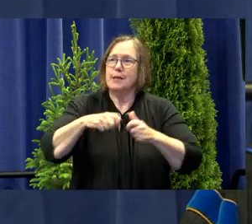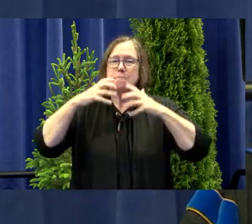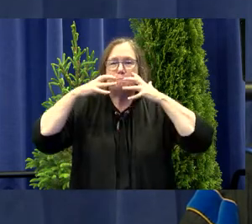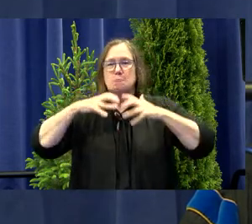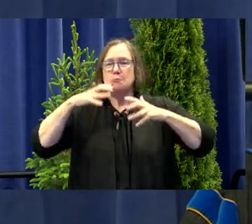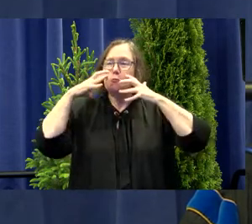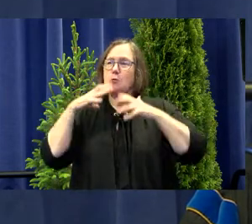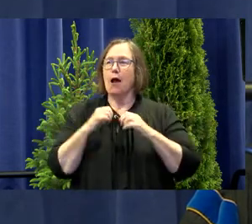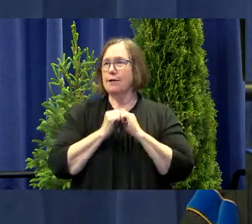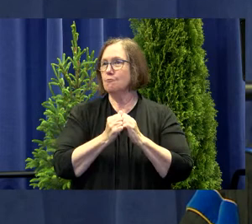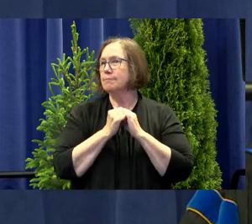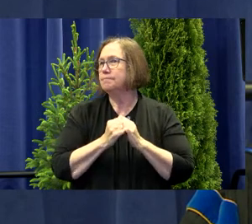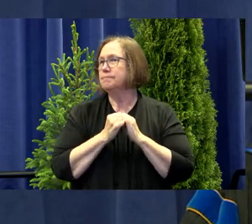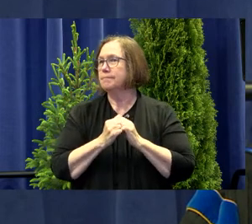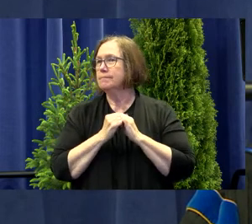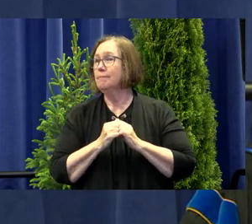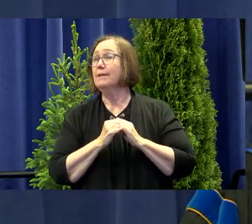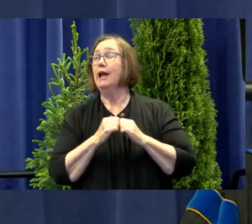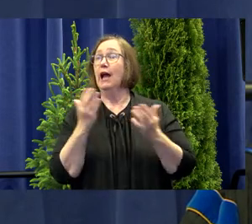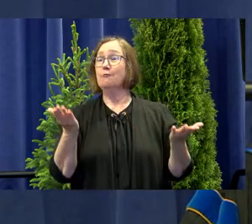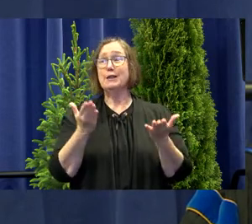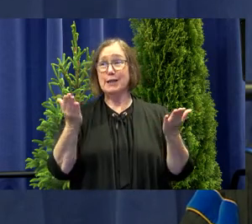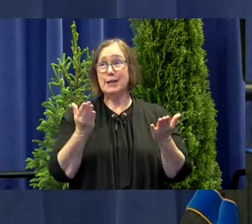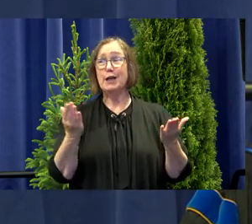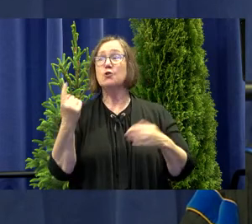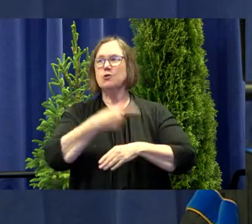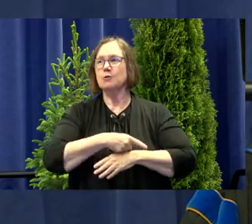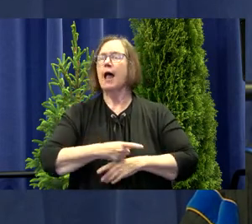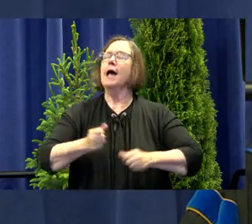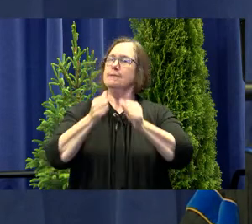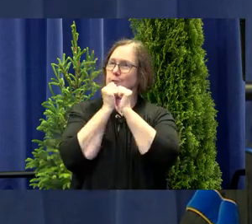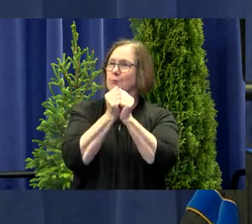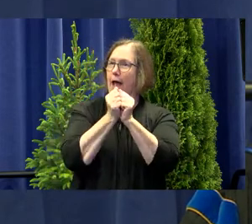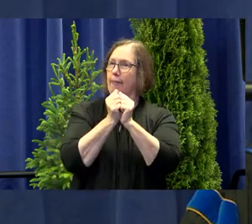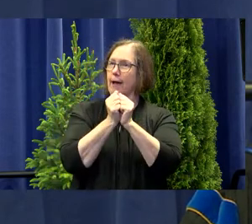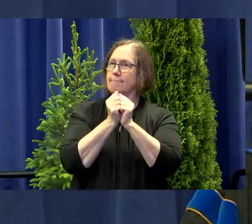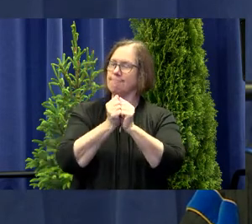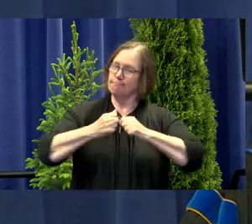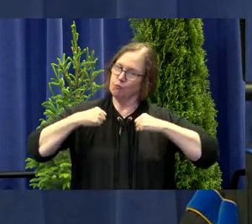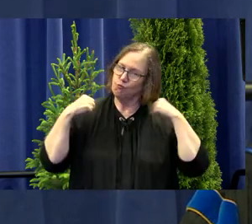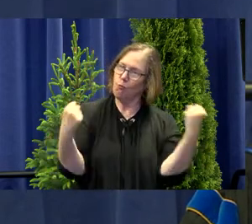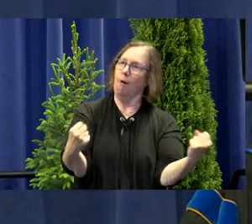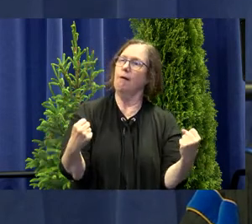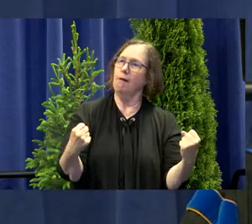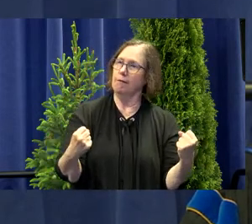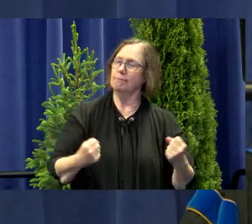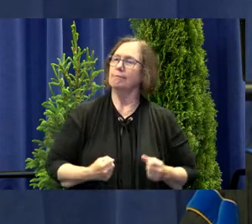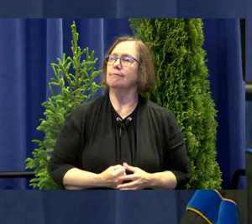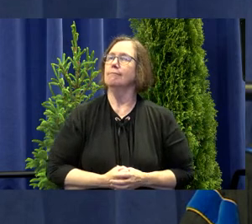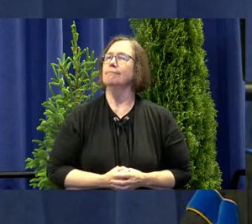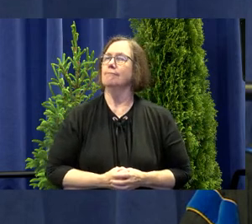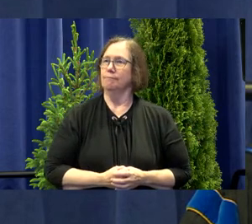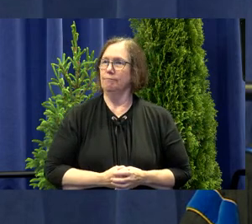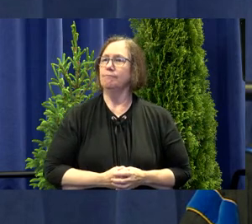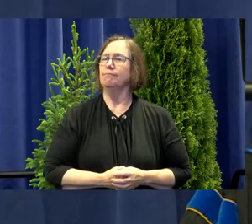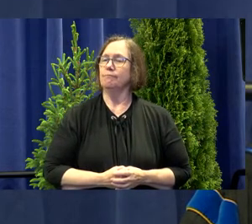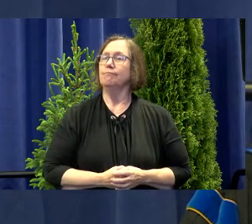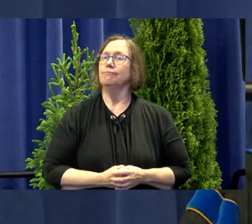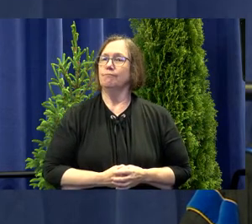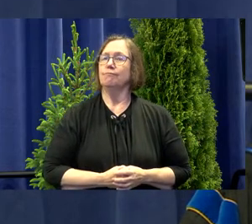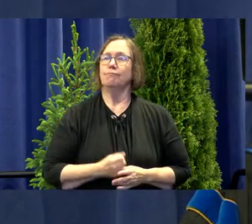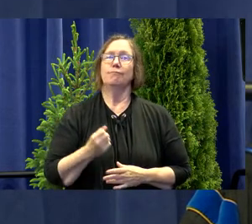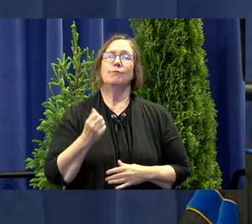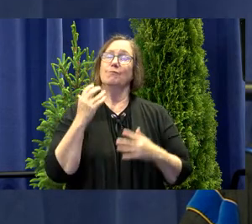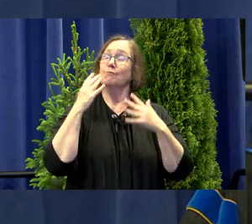one another, and we are here today, together, resilient, and strong. We are grateful to